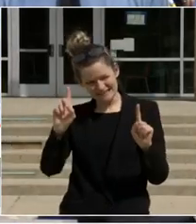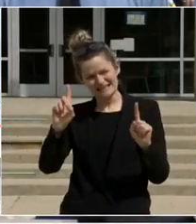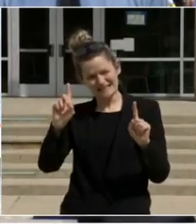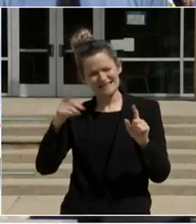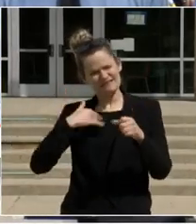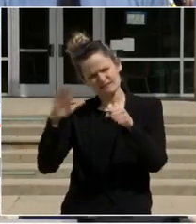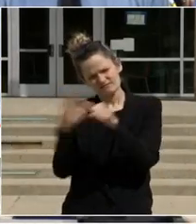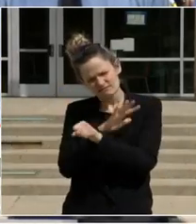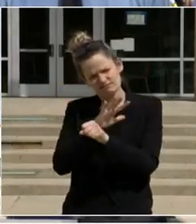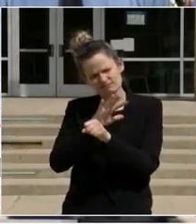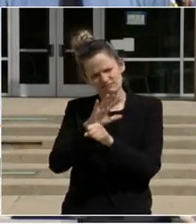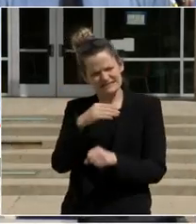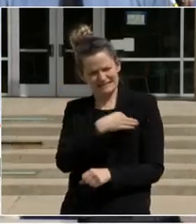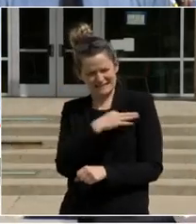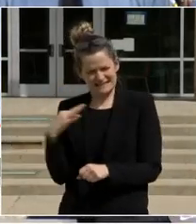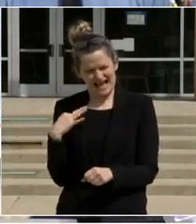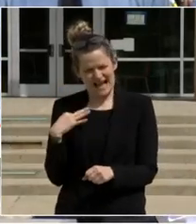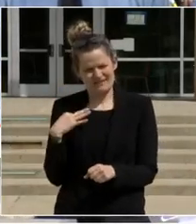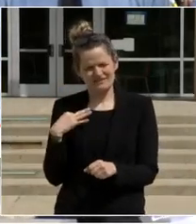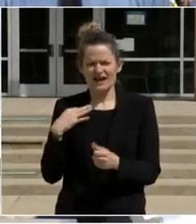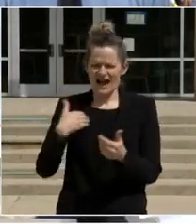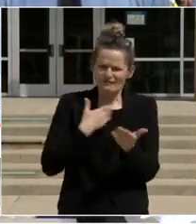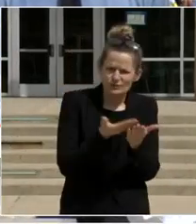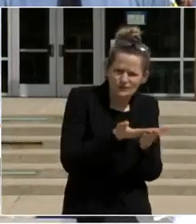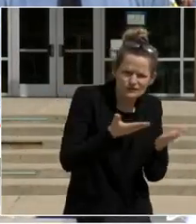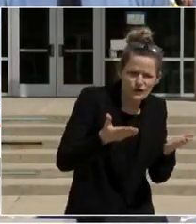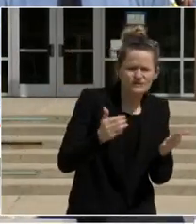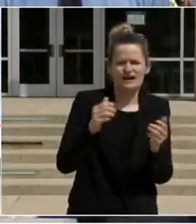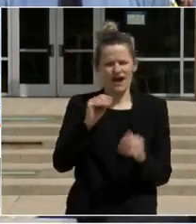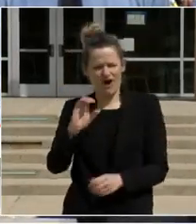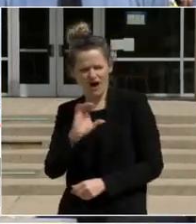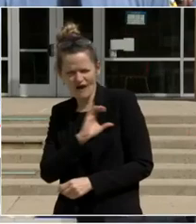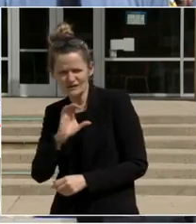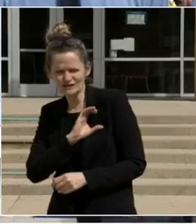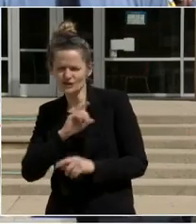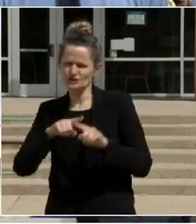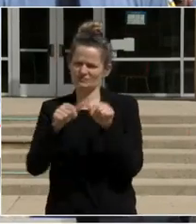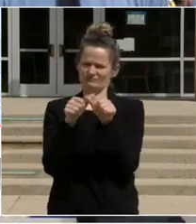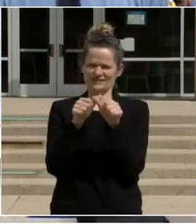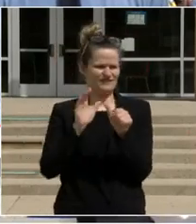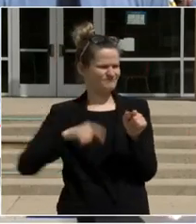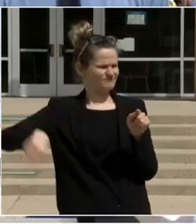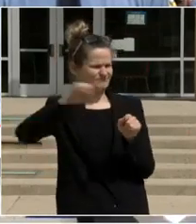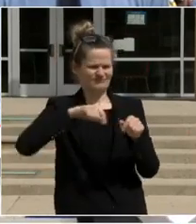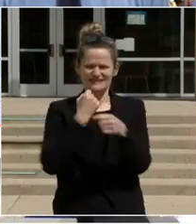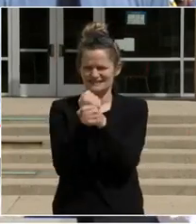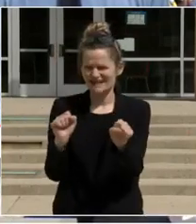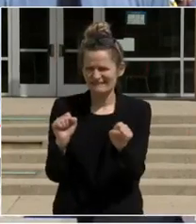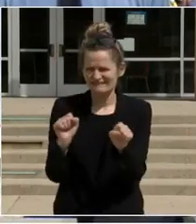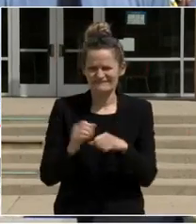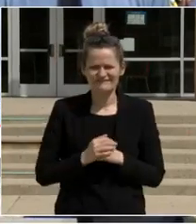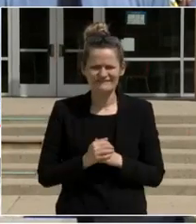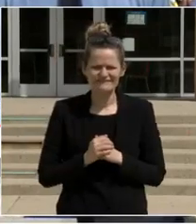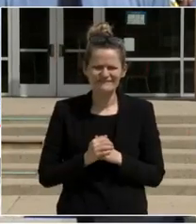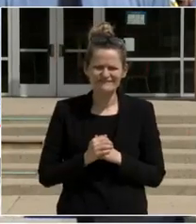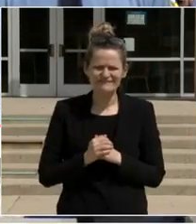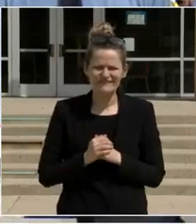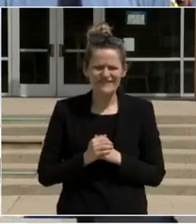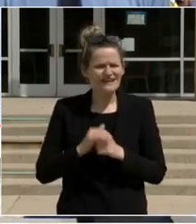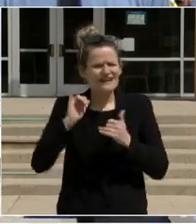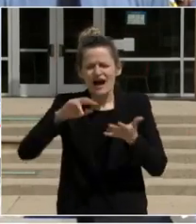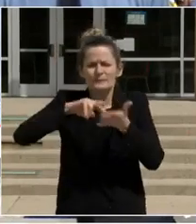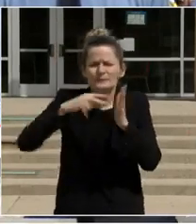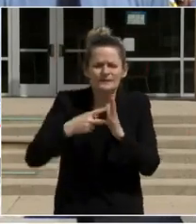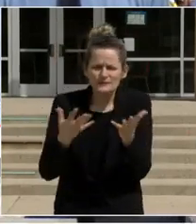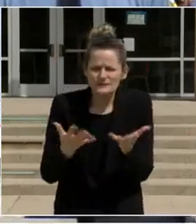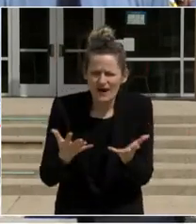and resourced with the officers it needs to keep our community safe. That means hiring almost